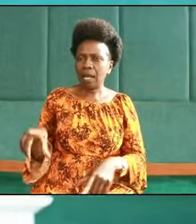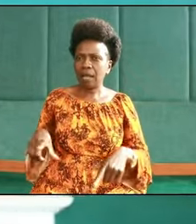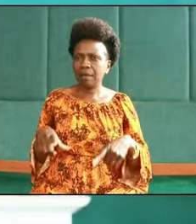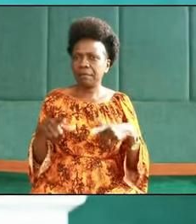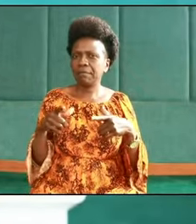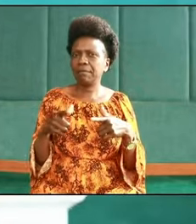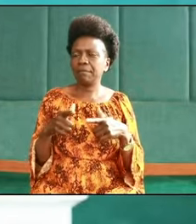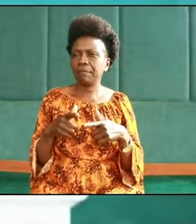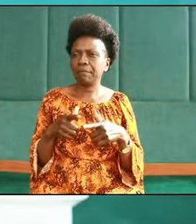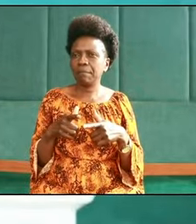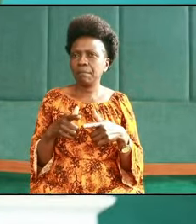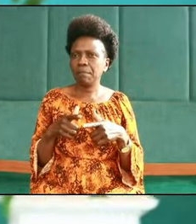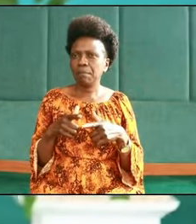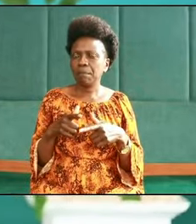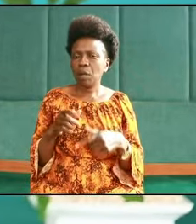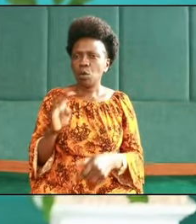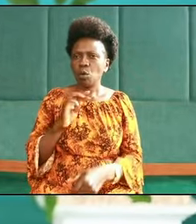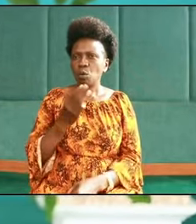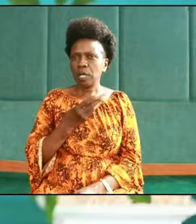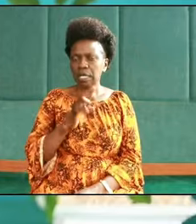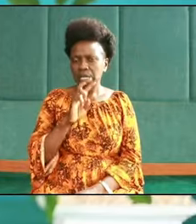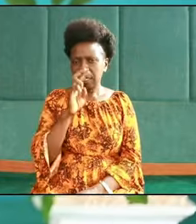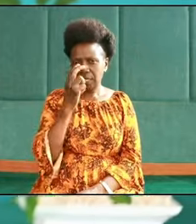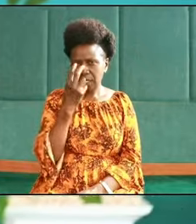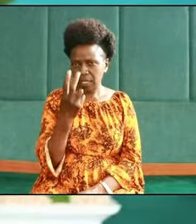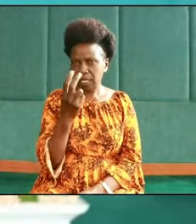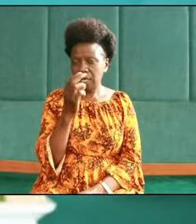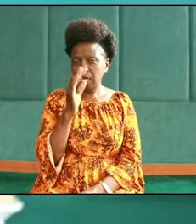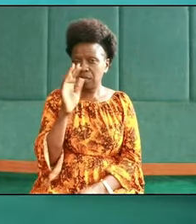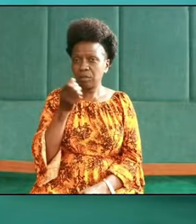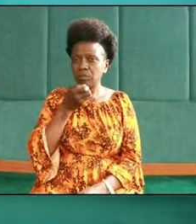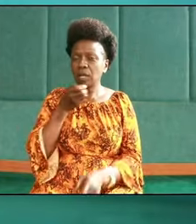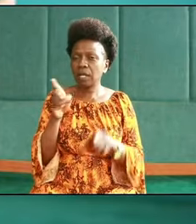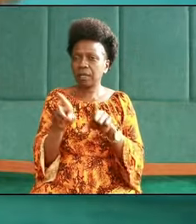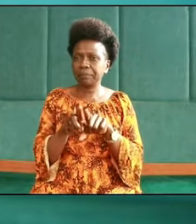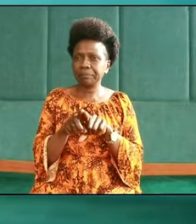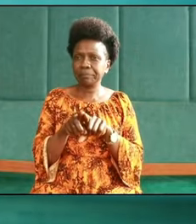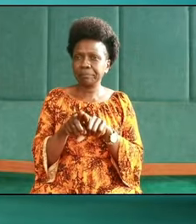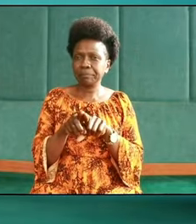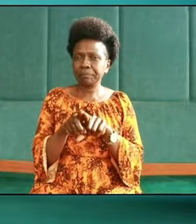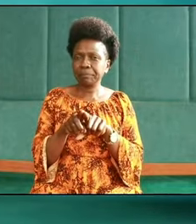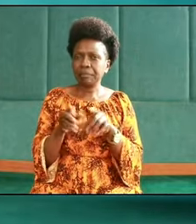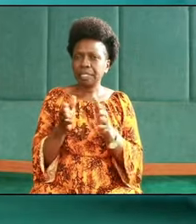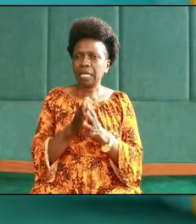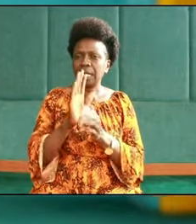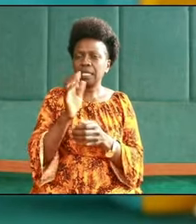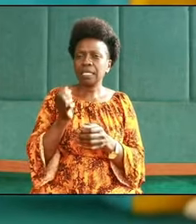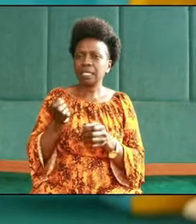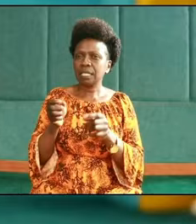in Magdala, we see his brother Lazarus and his